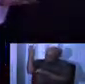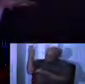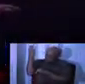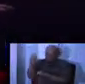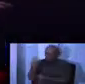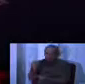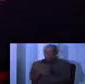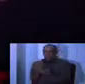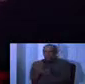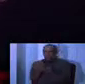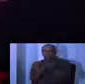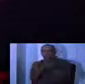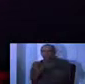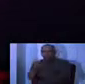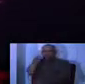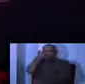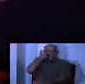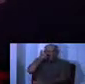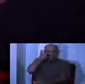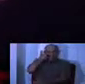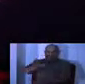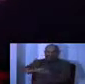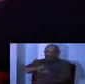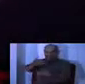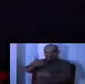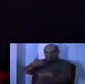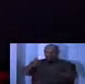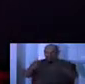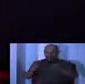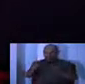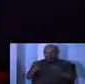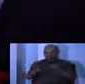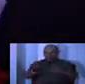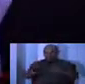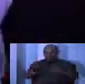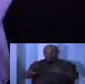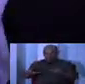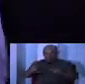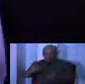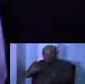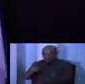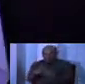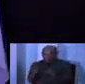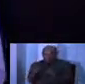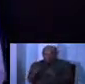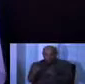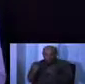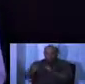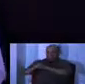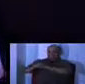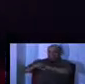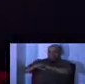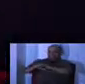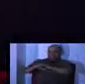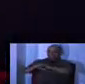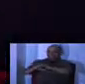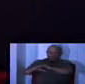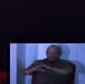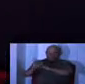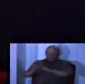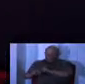latest iPhone or the iMac or anything else that we might want to give advertisement to this evening?